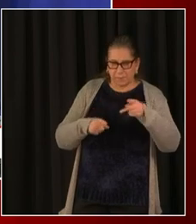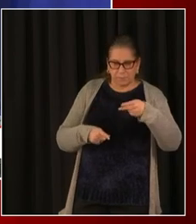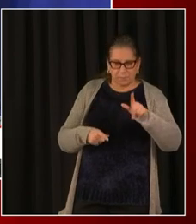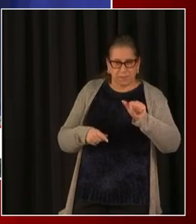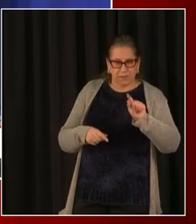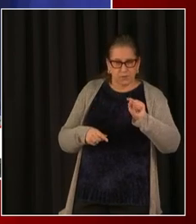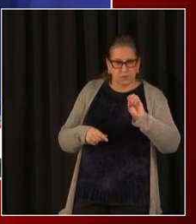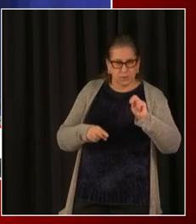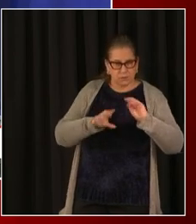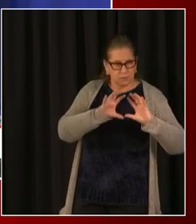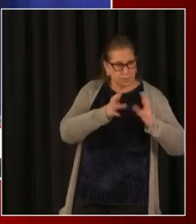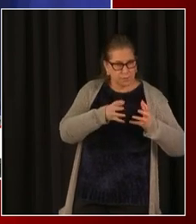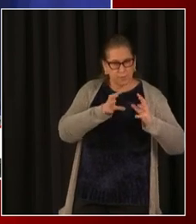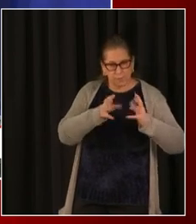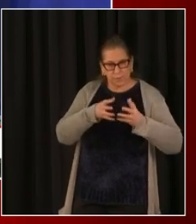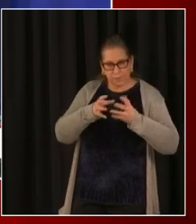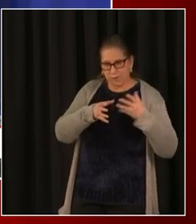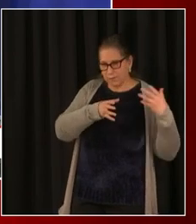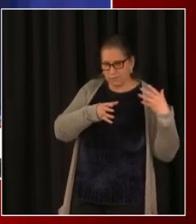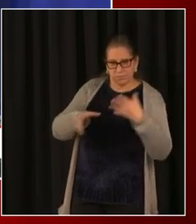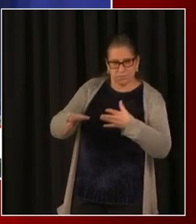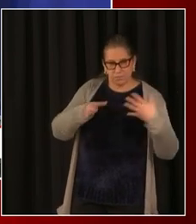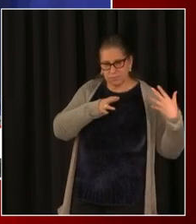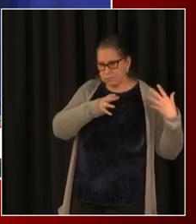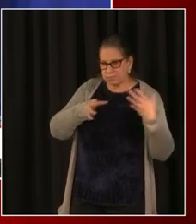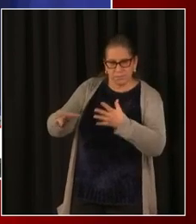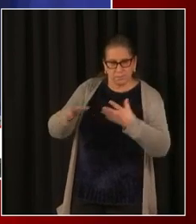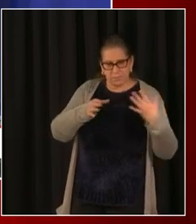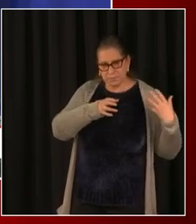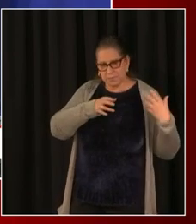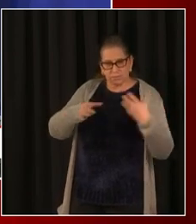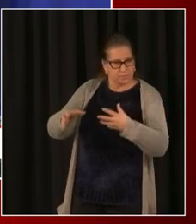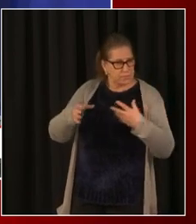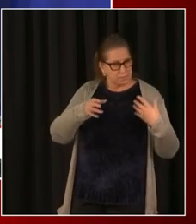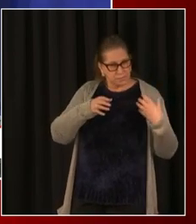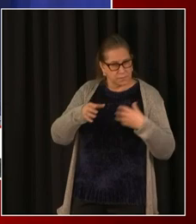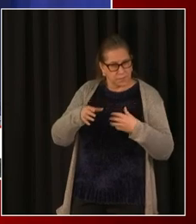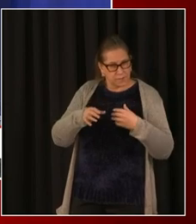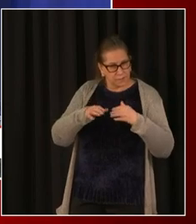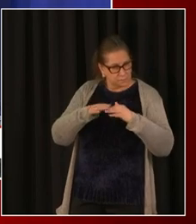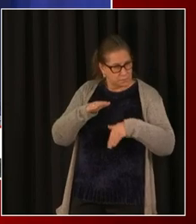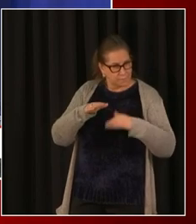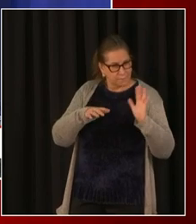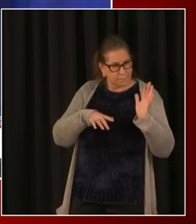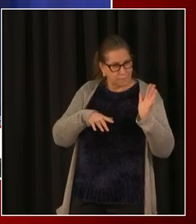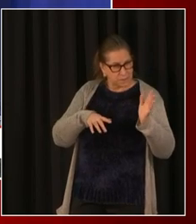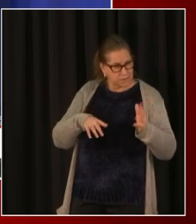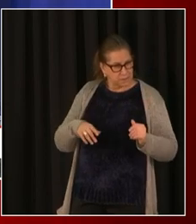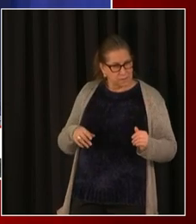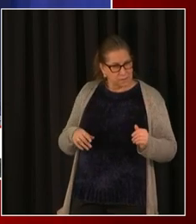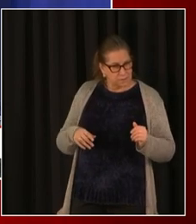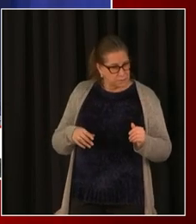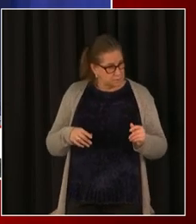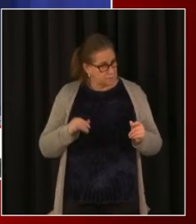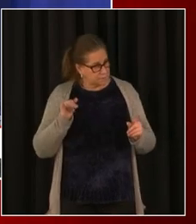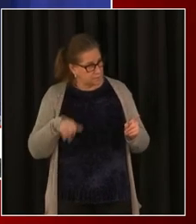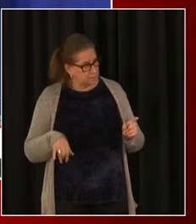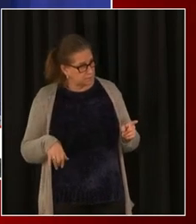was really literally within minutes. But that was purposefully set that way because of the information that you all